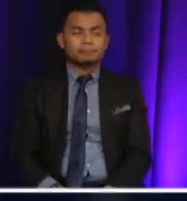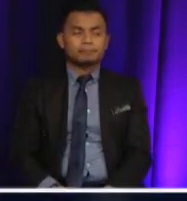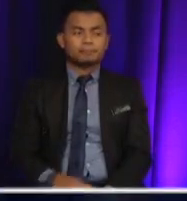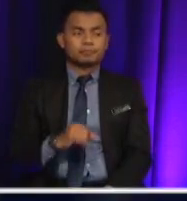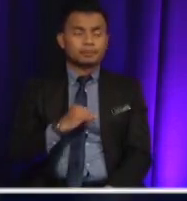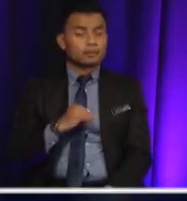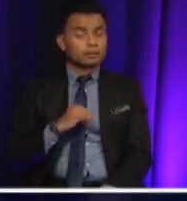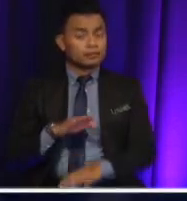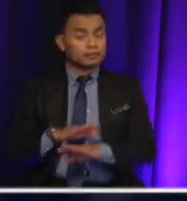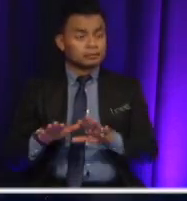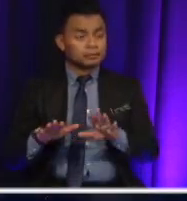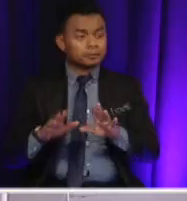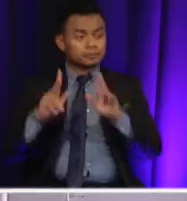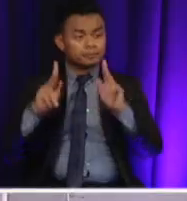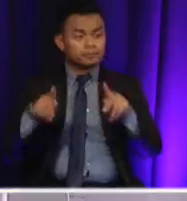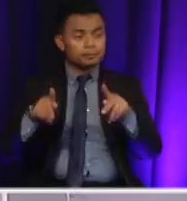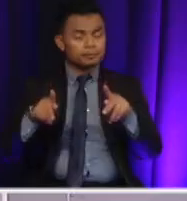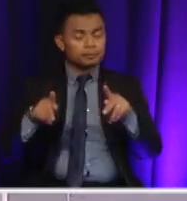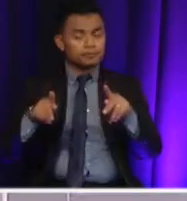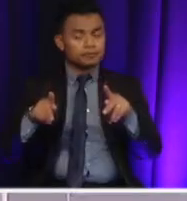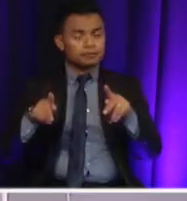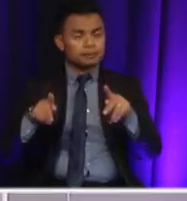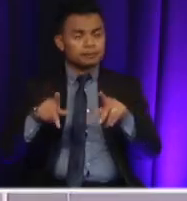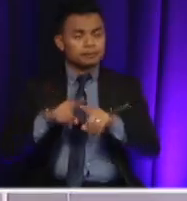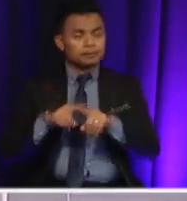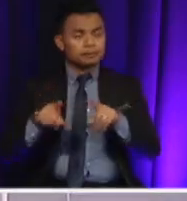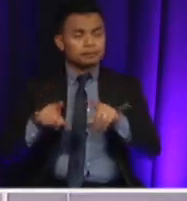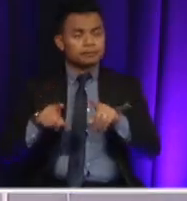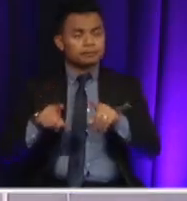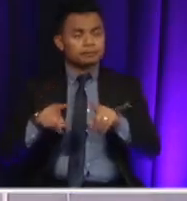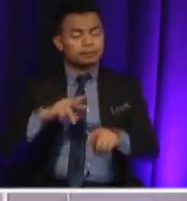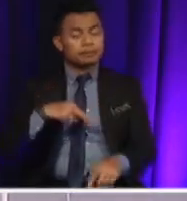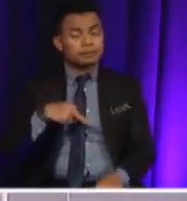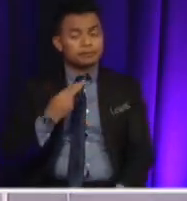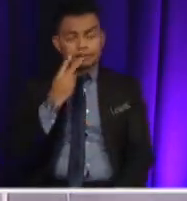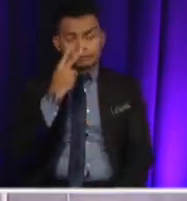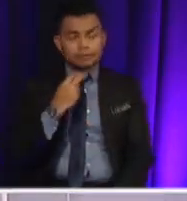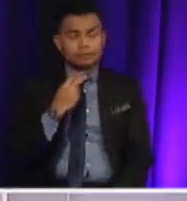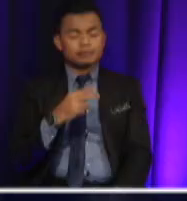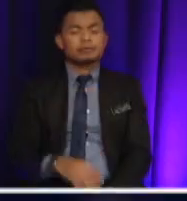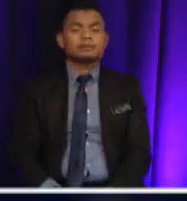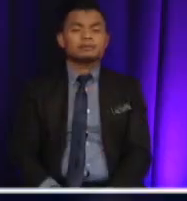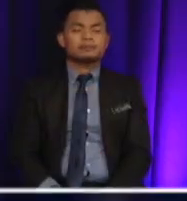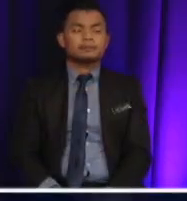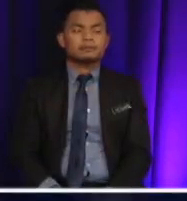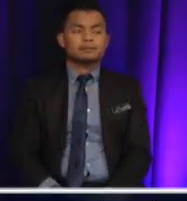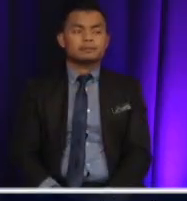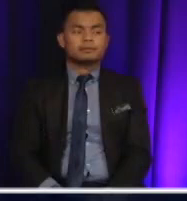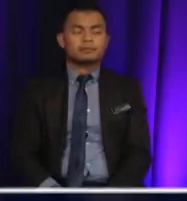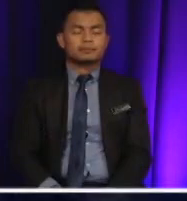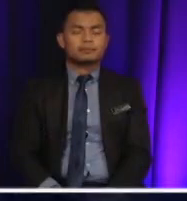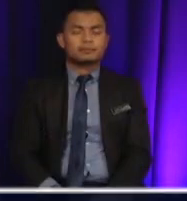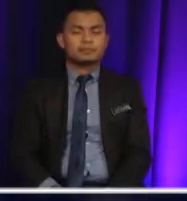not sure if it's a book or what it is, but I feel sad for each one of the stanza, Yes, right? yes. Because I'm sure each one of